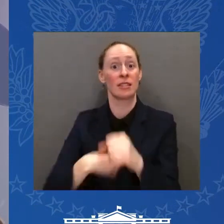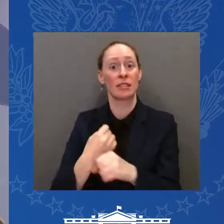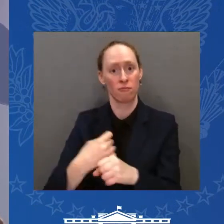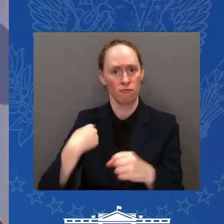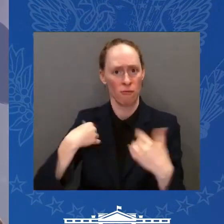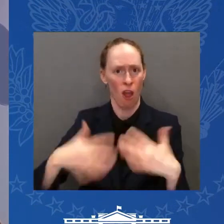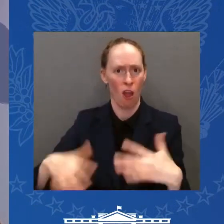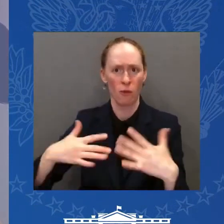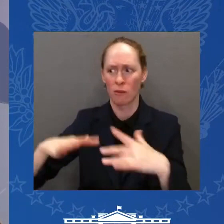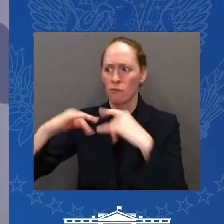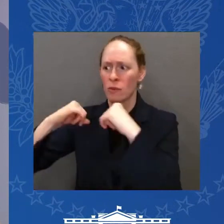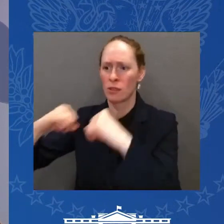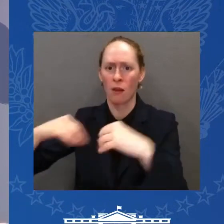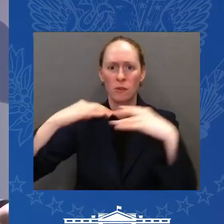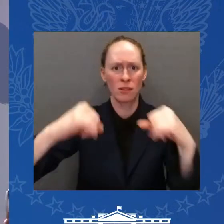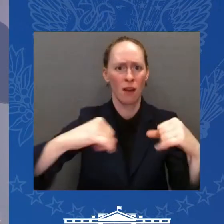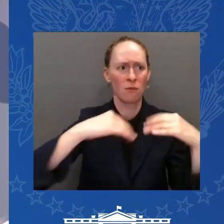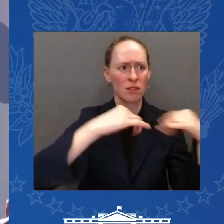Kennedy.